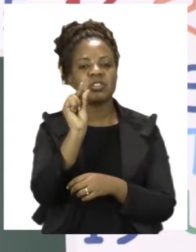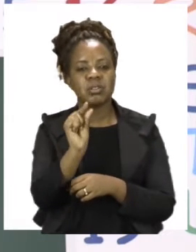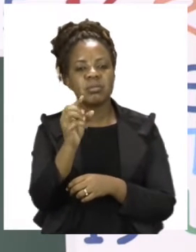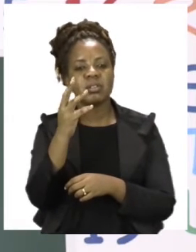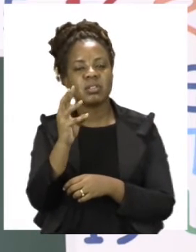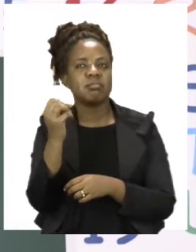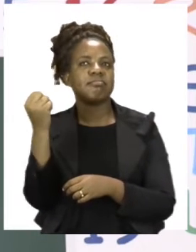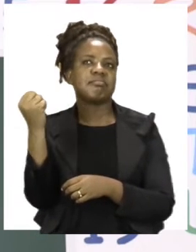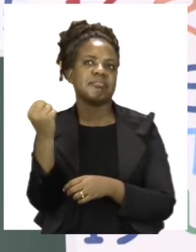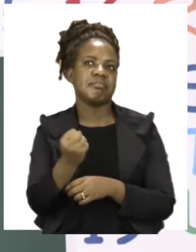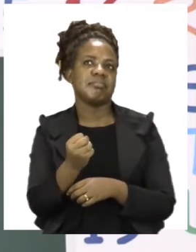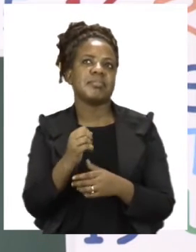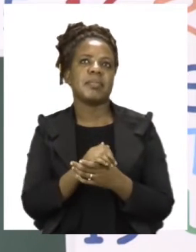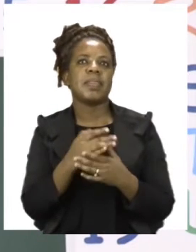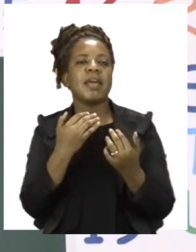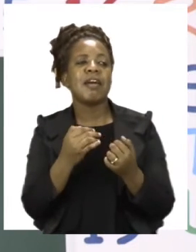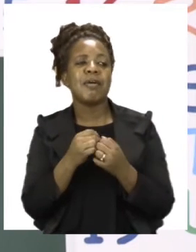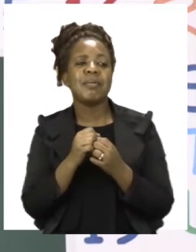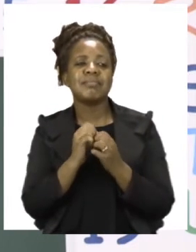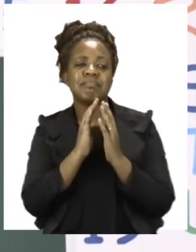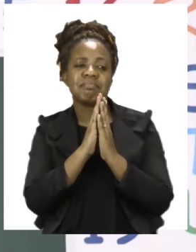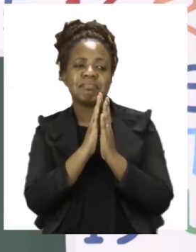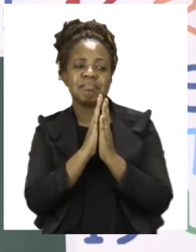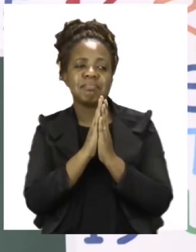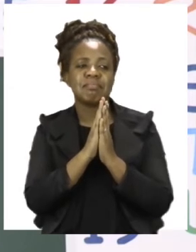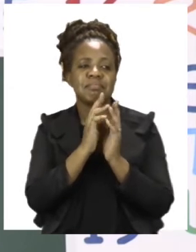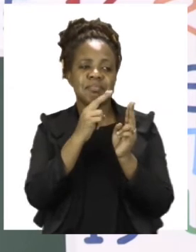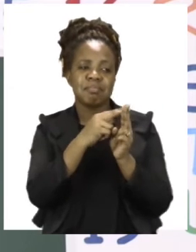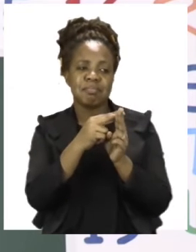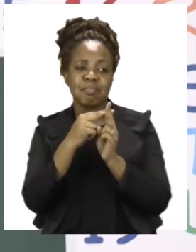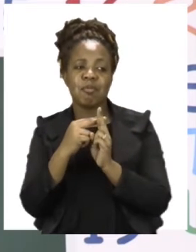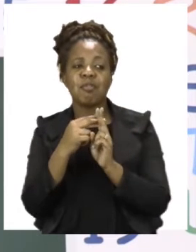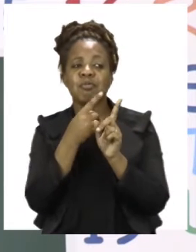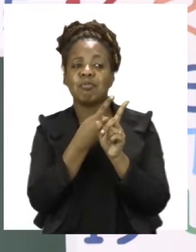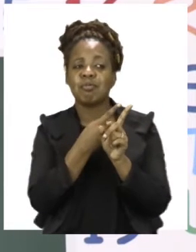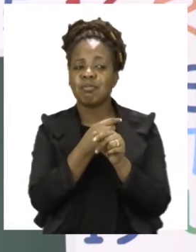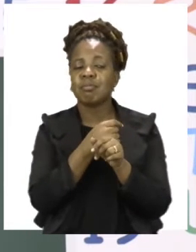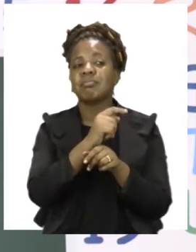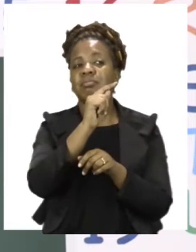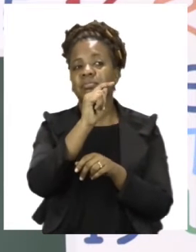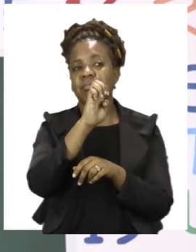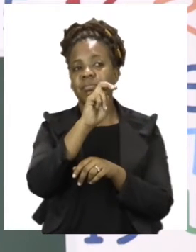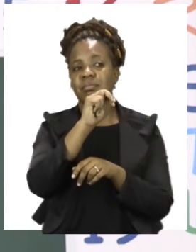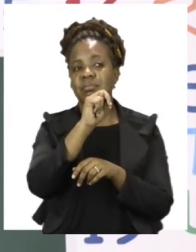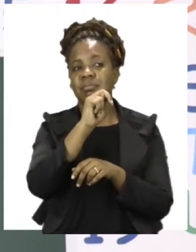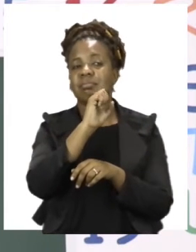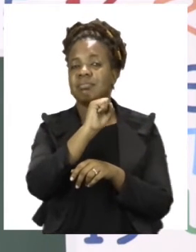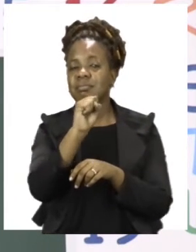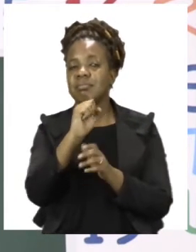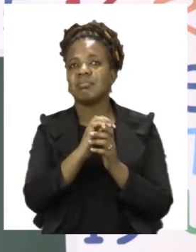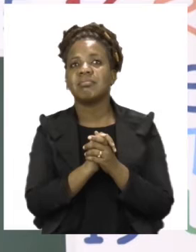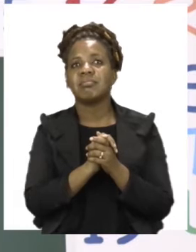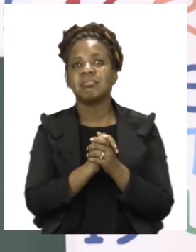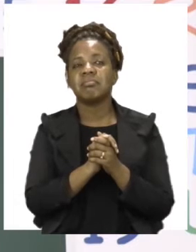Mr. Tens and we say, Mr. Tens, please can we borrow 110? And he